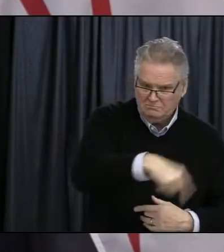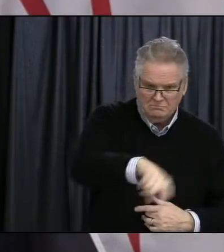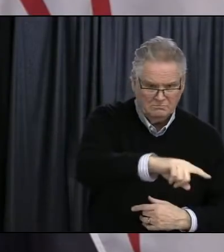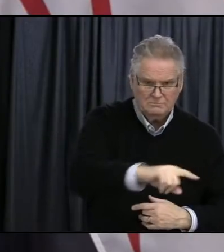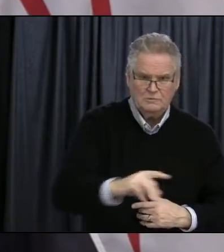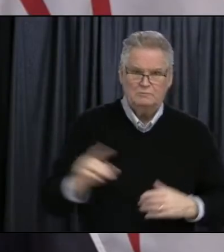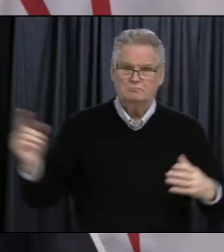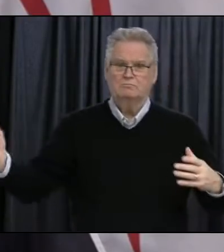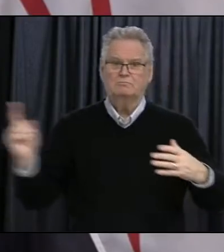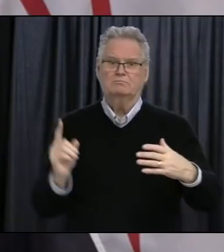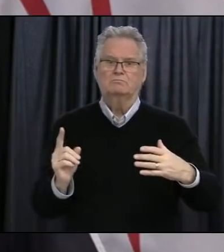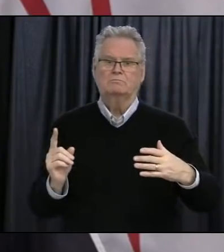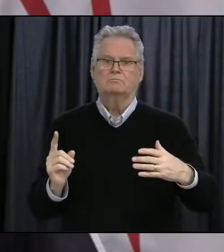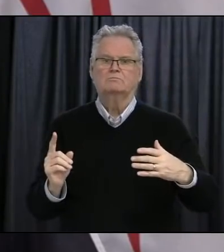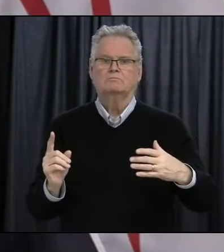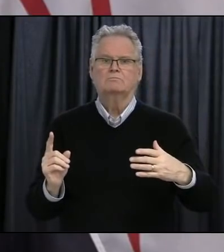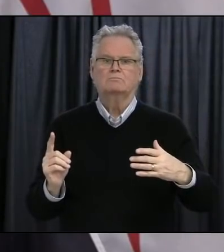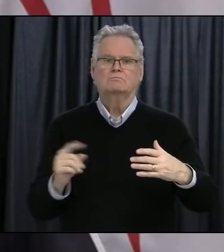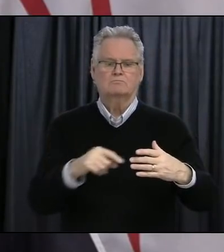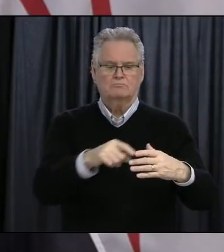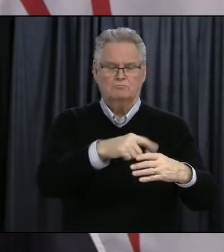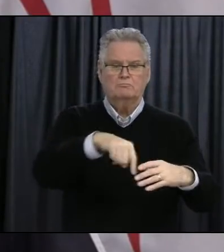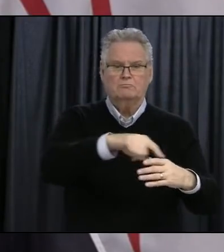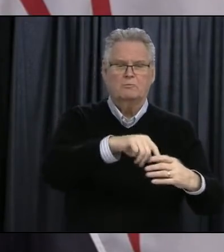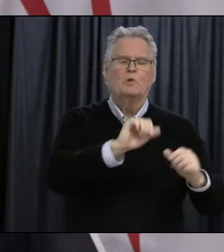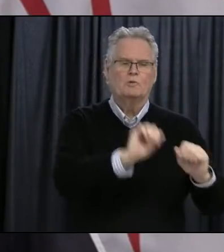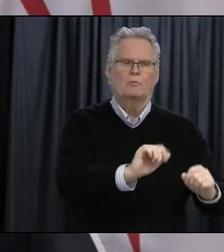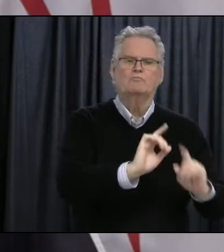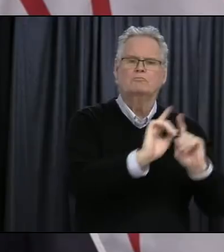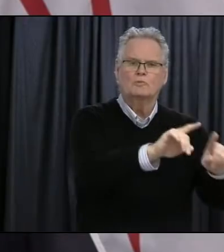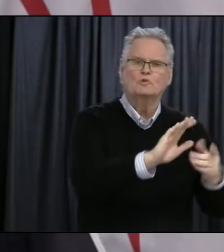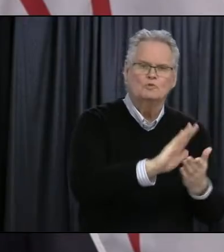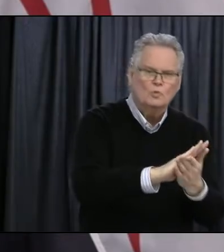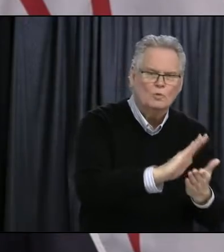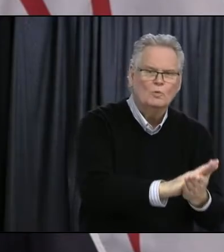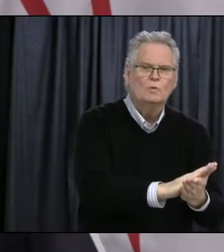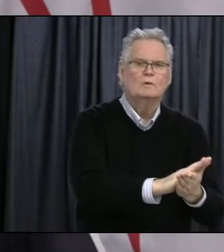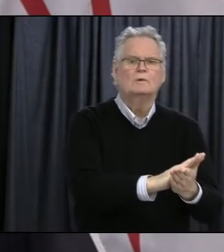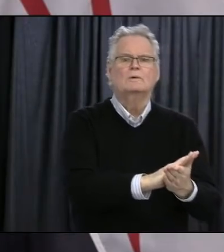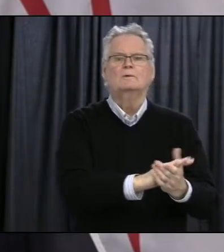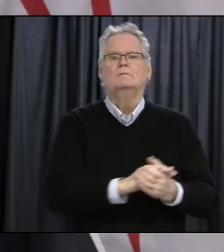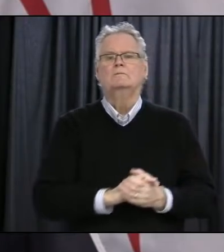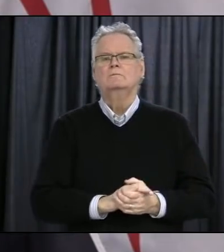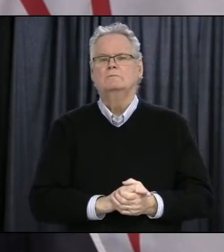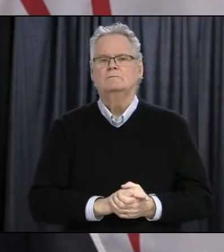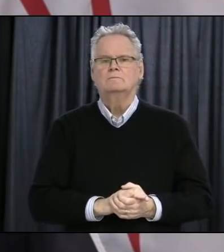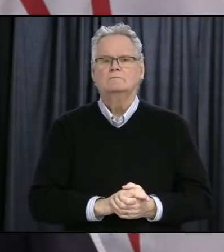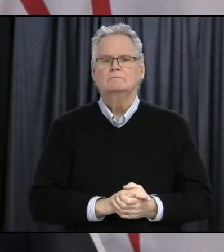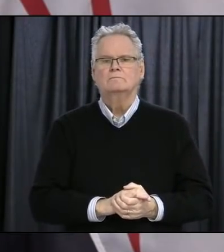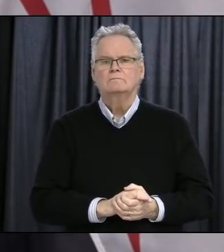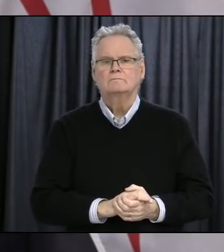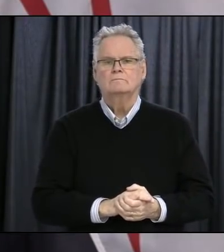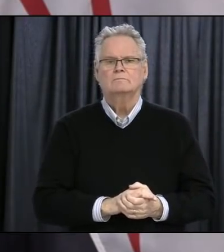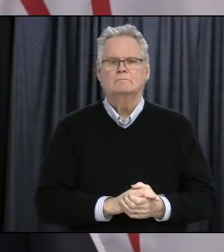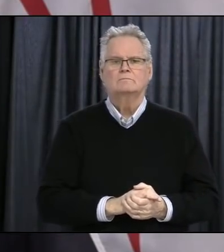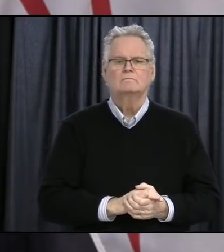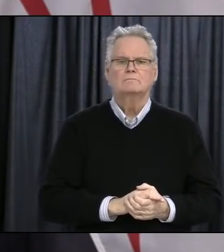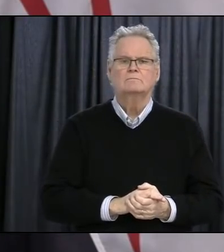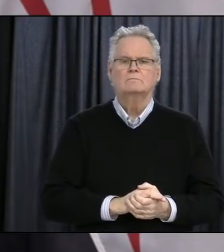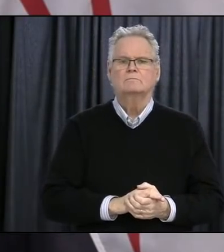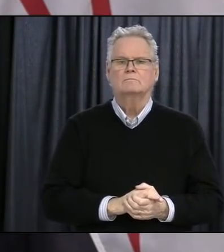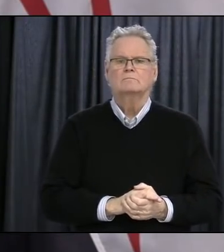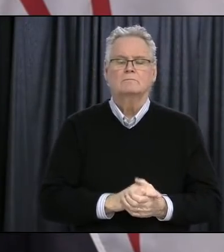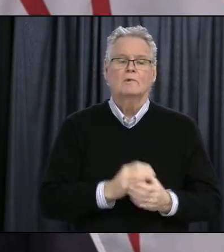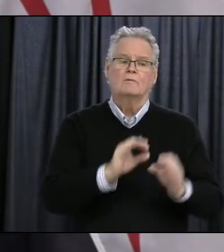avail of testing on day 7 to 9 if they wish. If the rotational worker does not want to avail of modified self-isolation, they